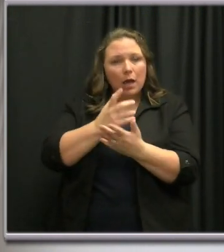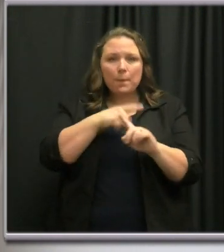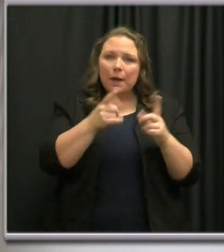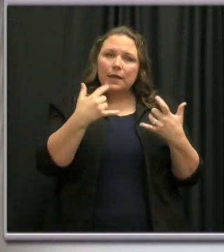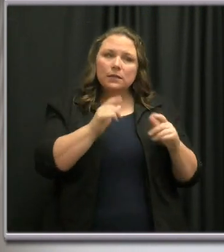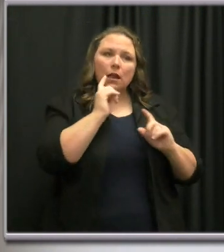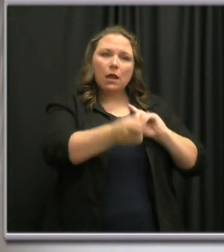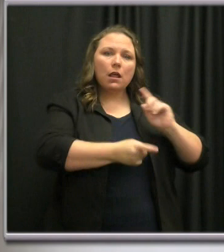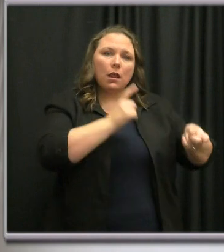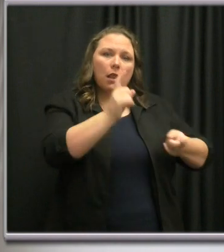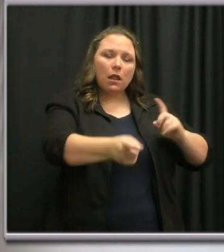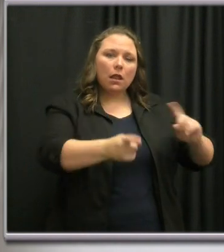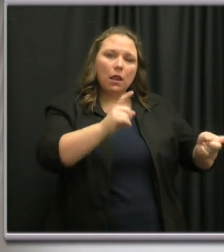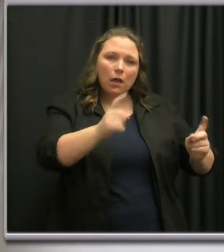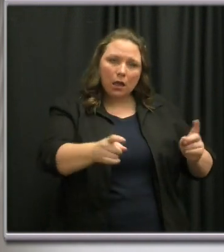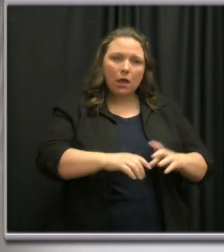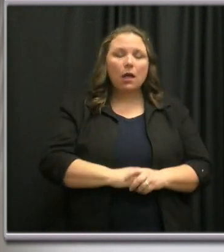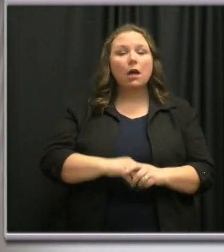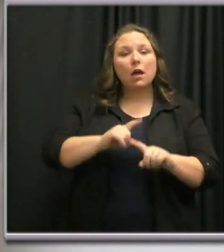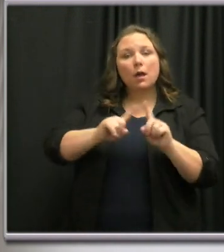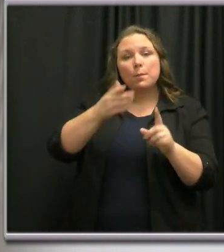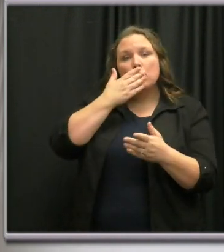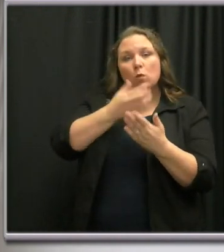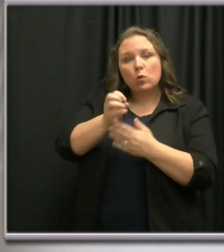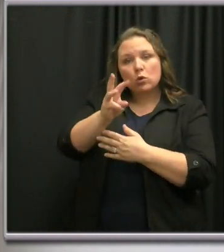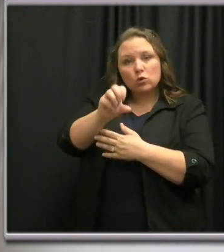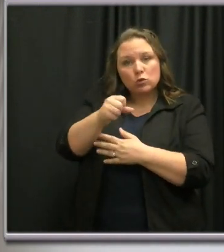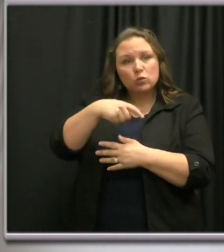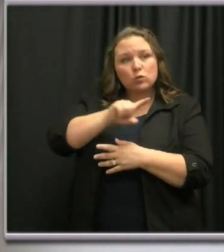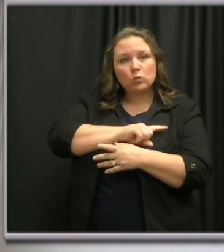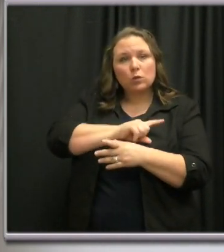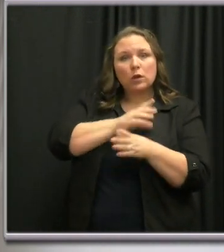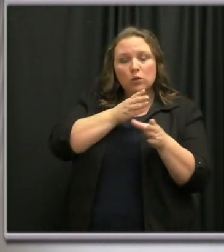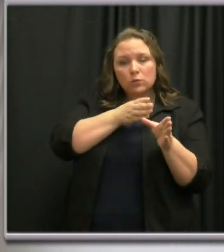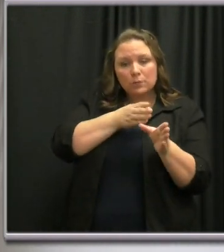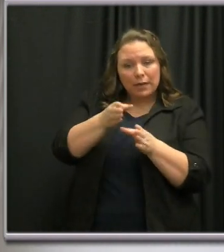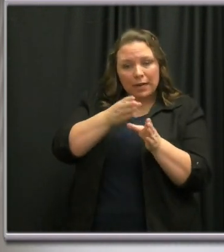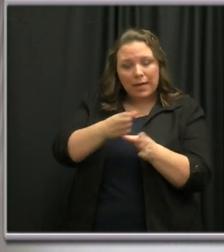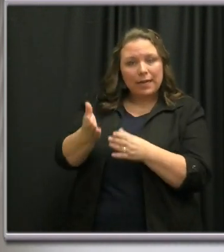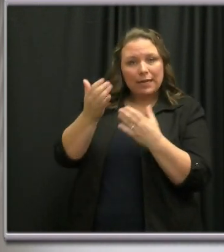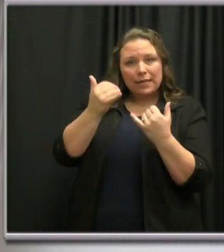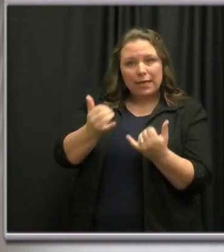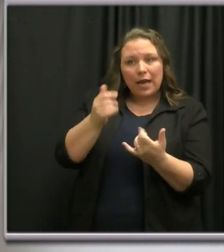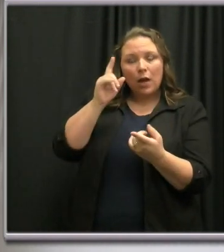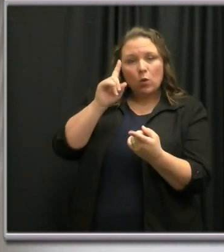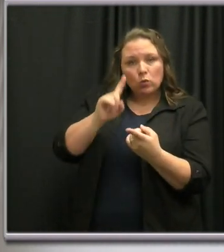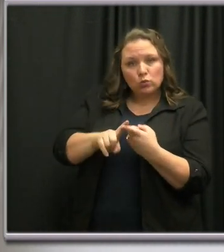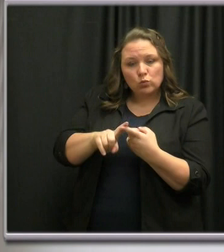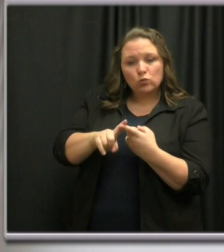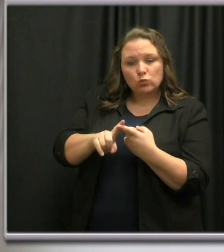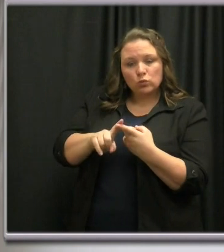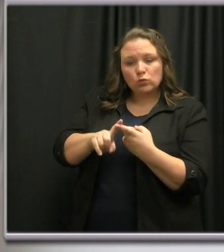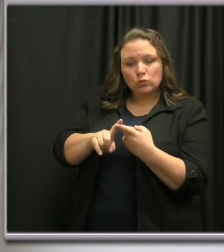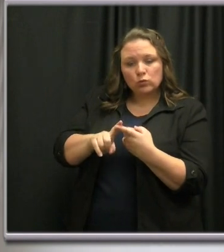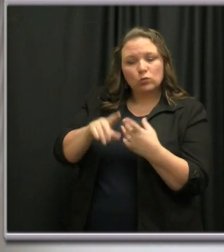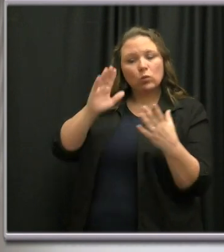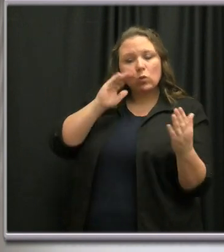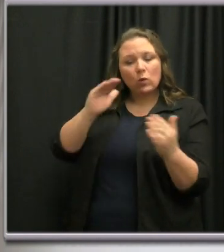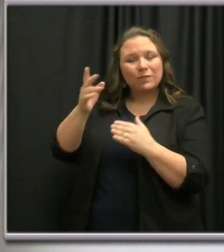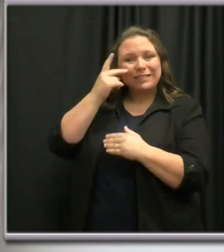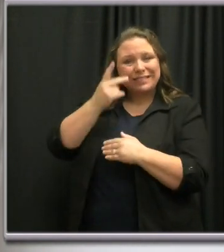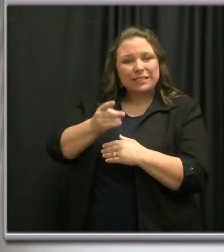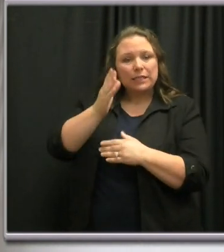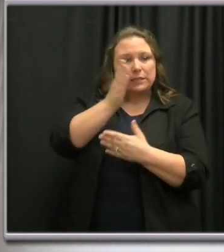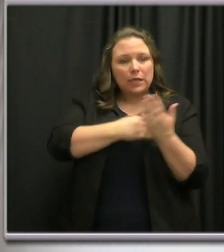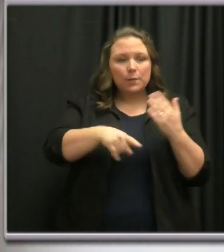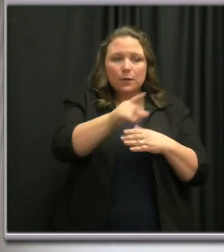business owners, but the good news is that we're hearing it starting to flow now. And, you know, hopefully a lot of these small